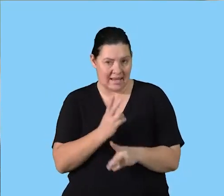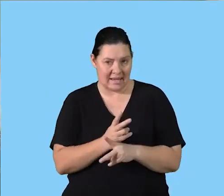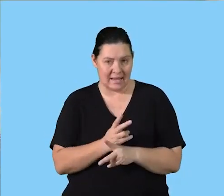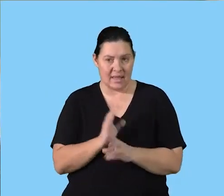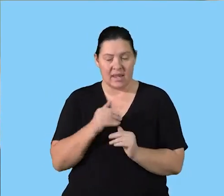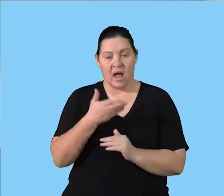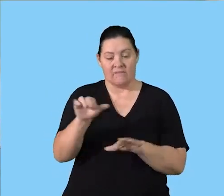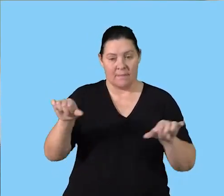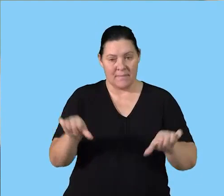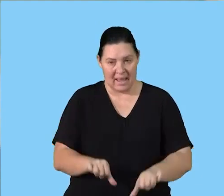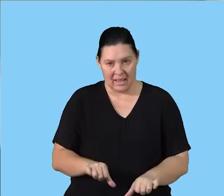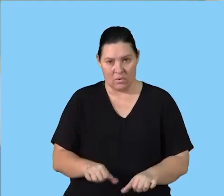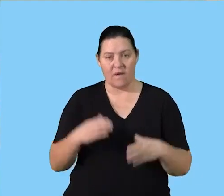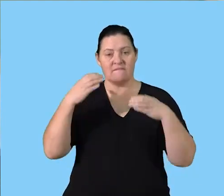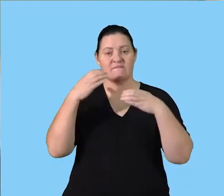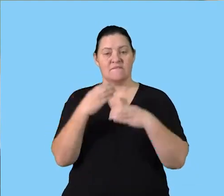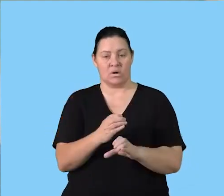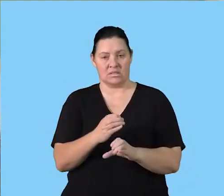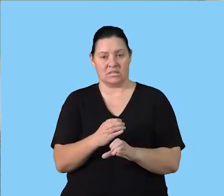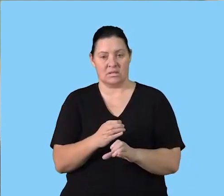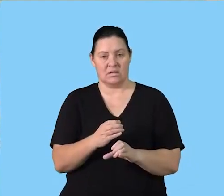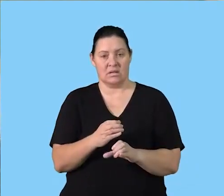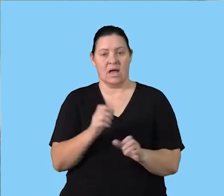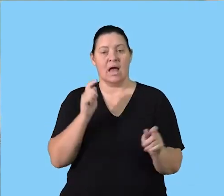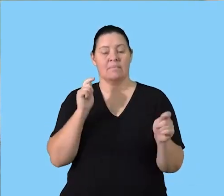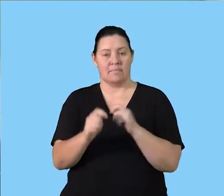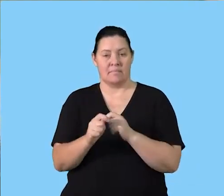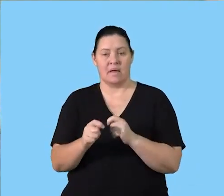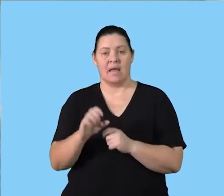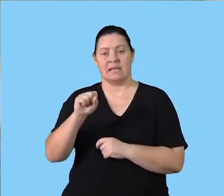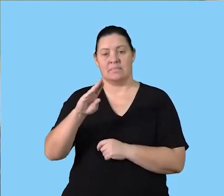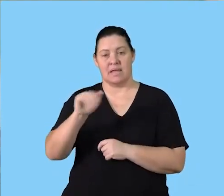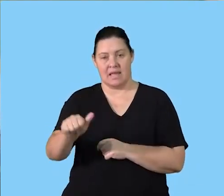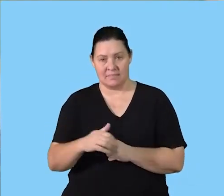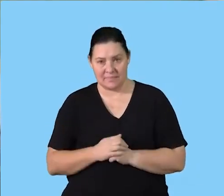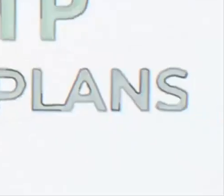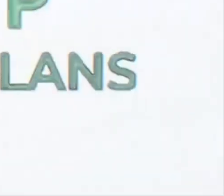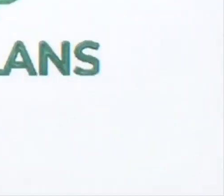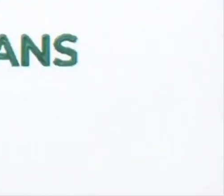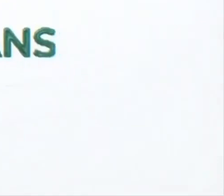we come back, we'll be focusing on the amendments in terms of school-based assessment.